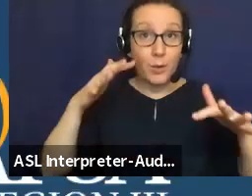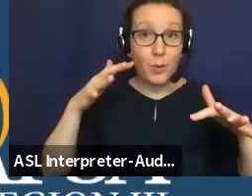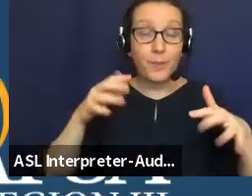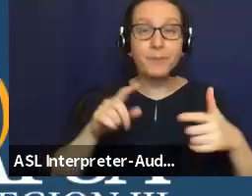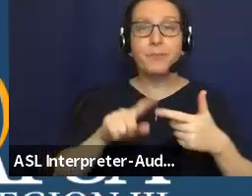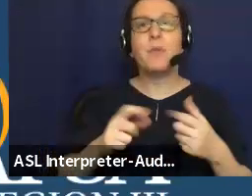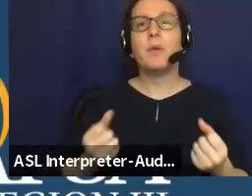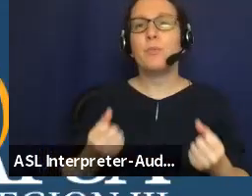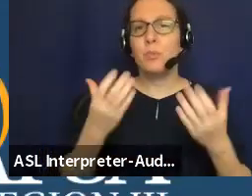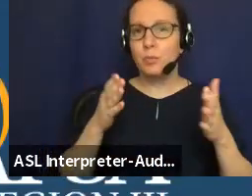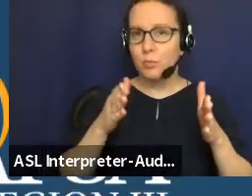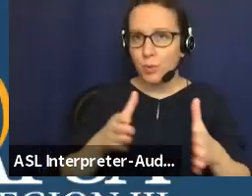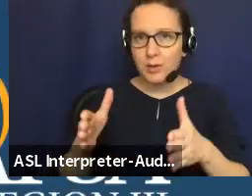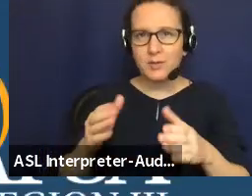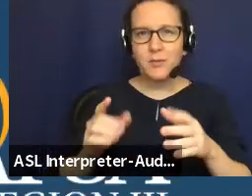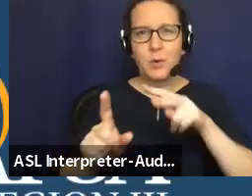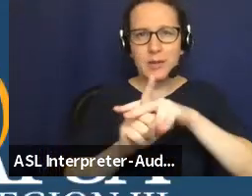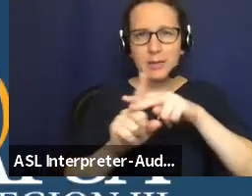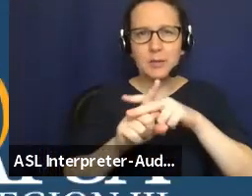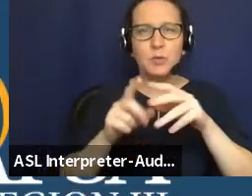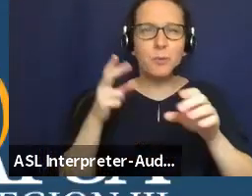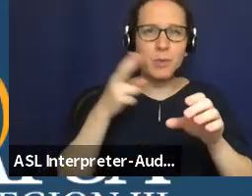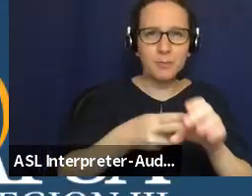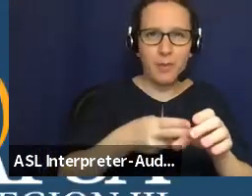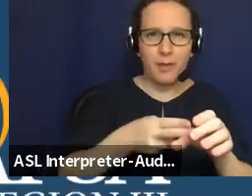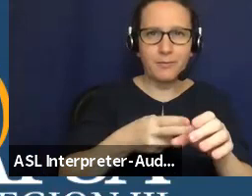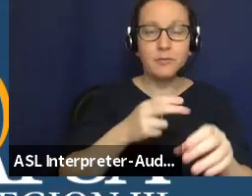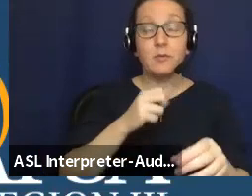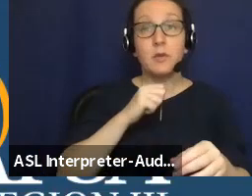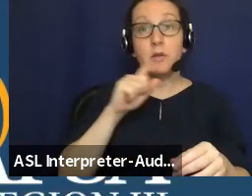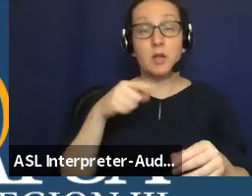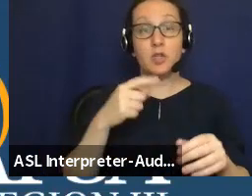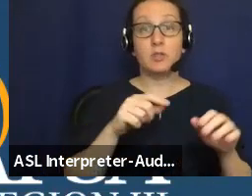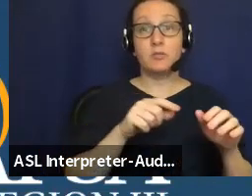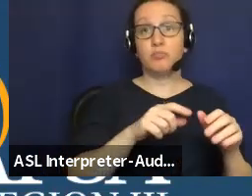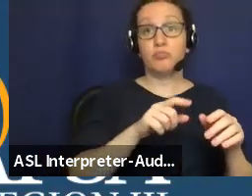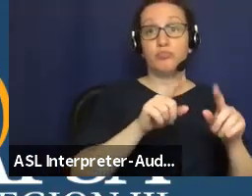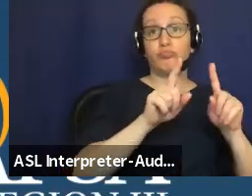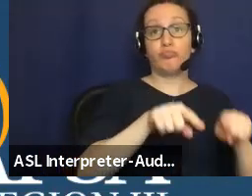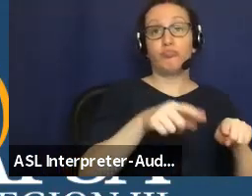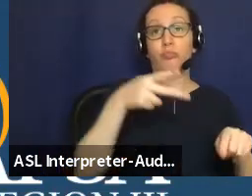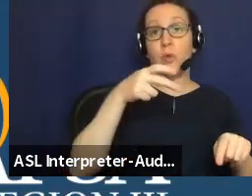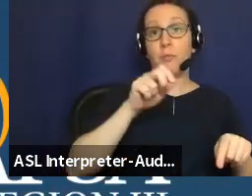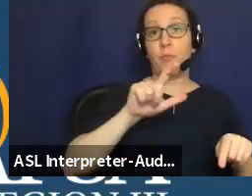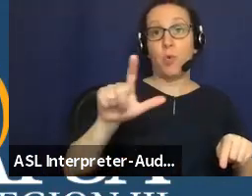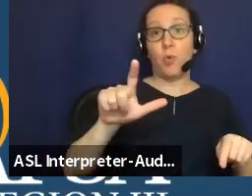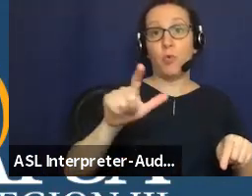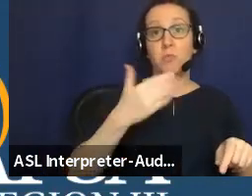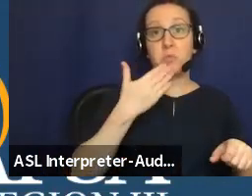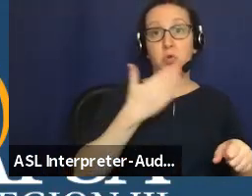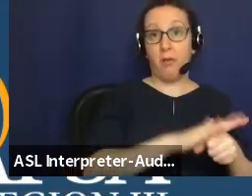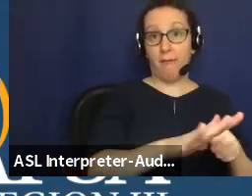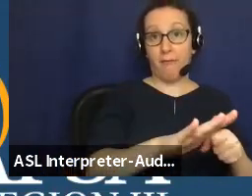to participate, not just having people complete a poll or doing the polling in the chat